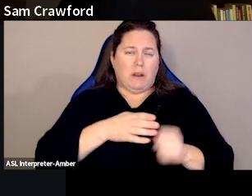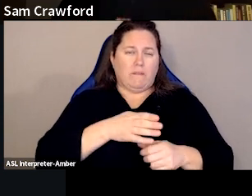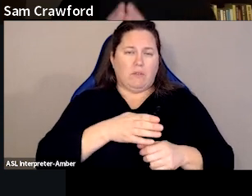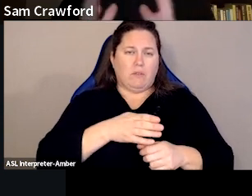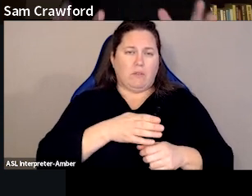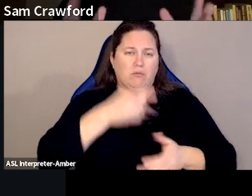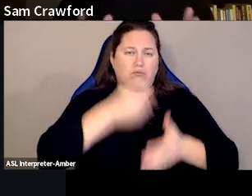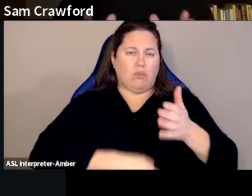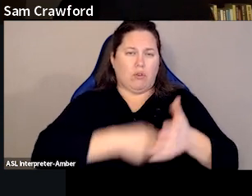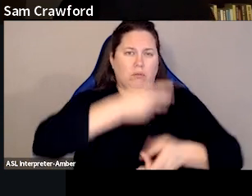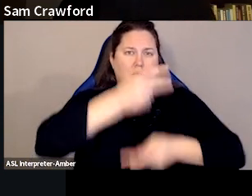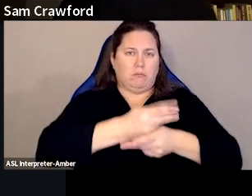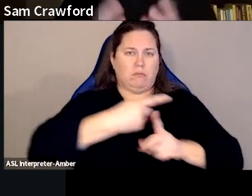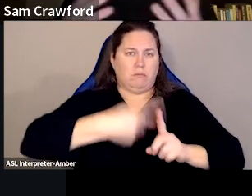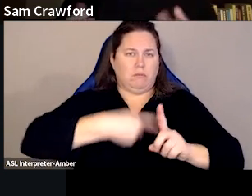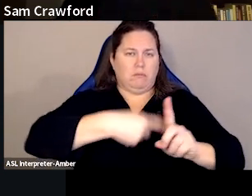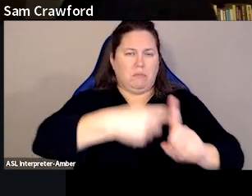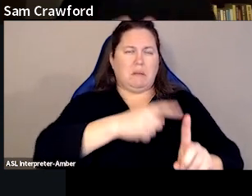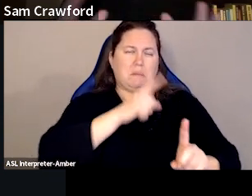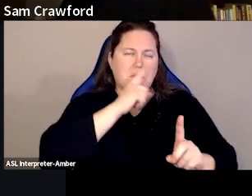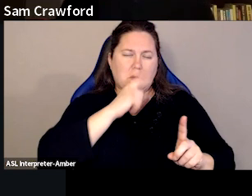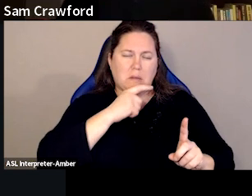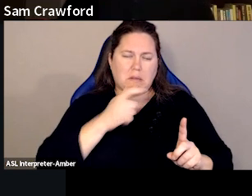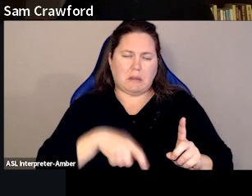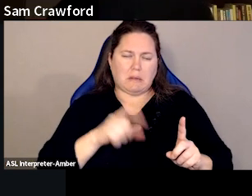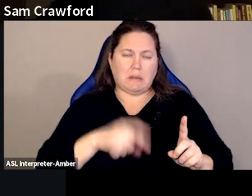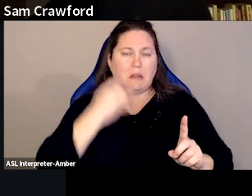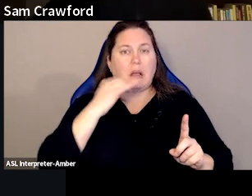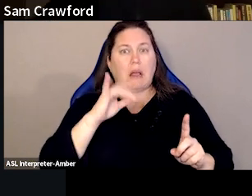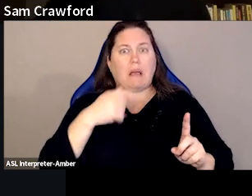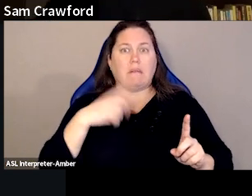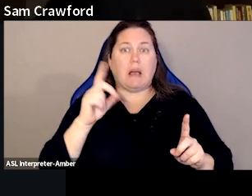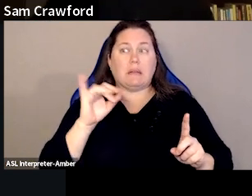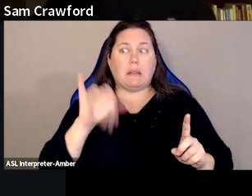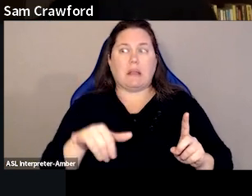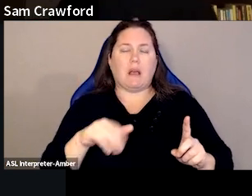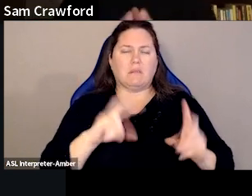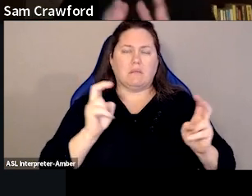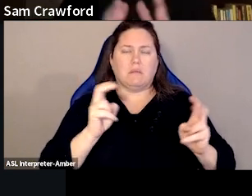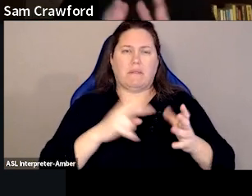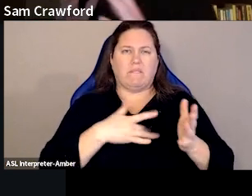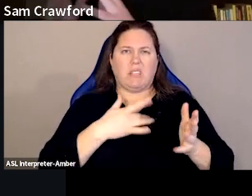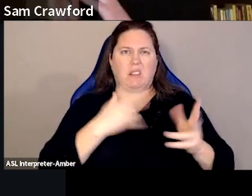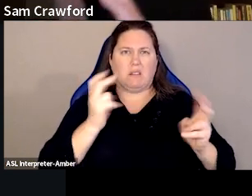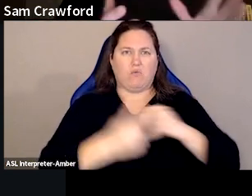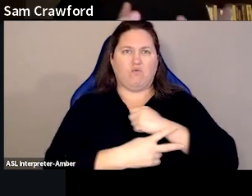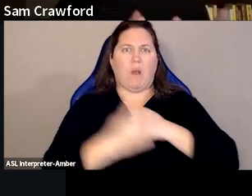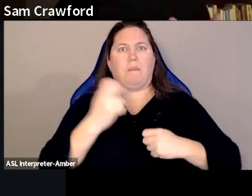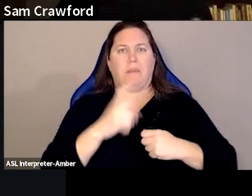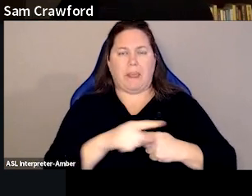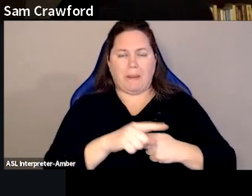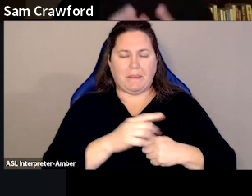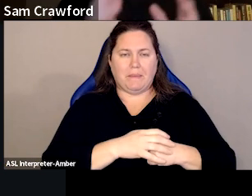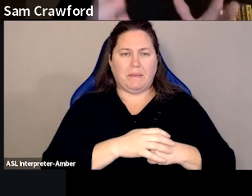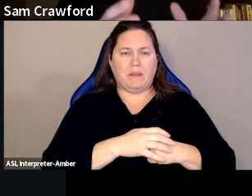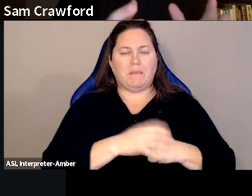because it's just not needed. If I was to do that, I would be robbing them blind. Basically, there are reams of